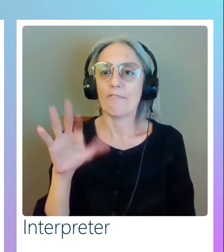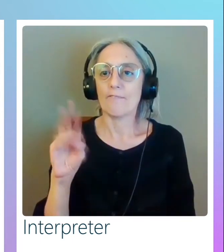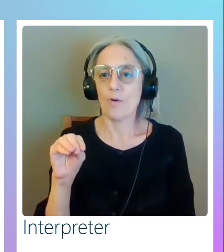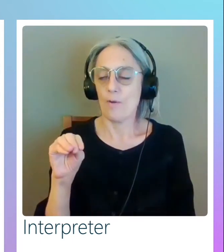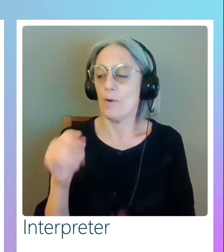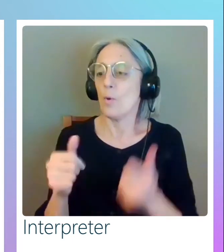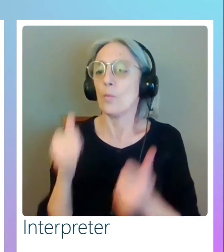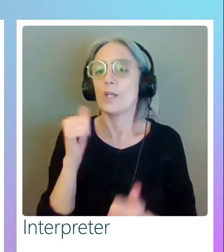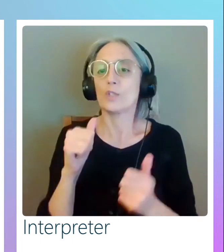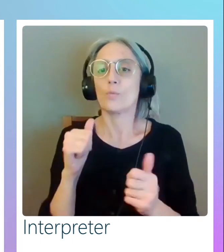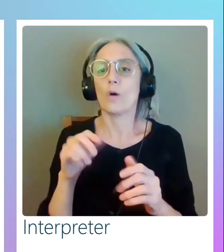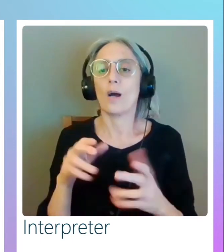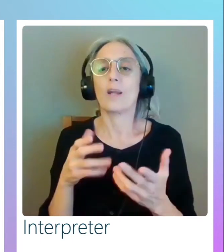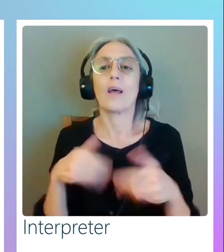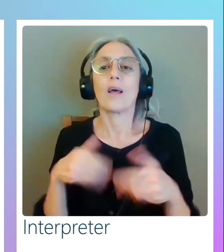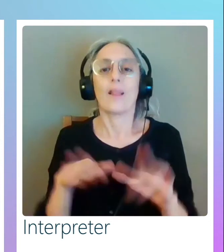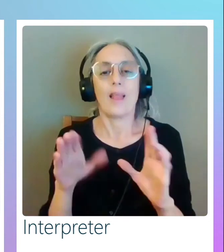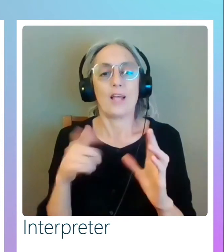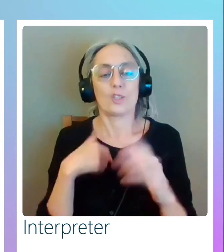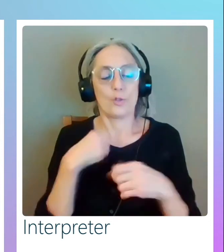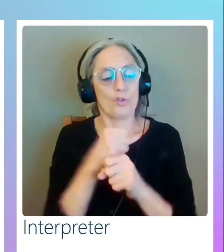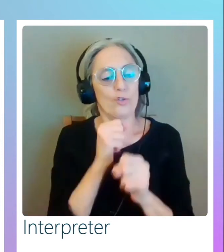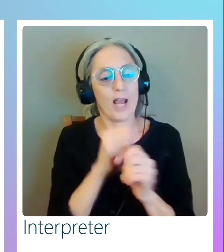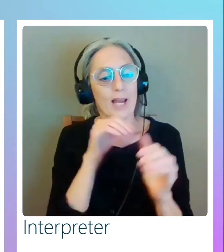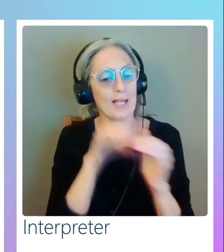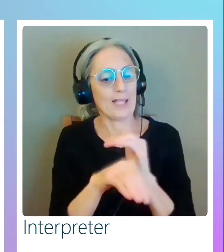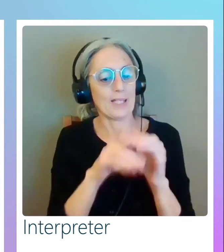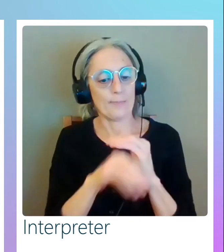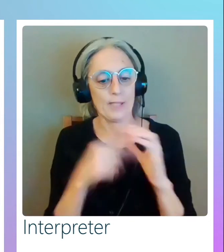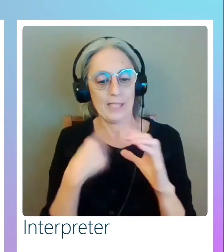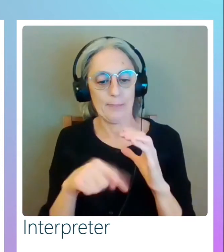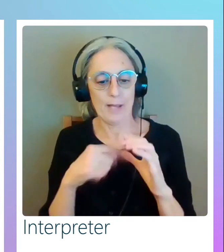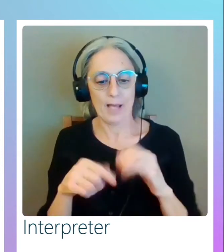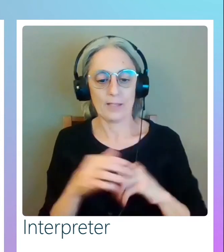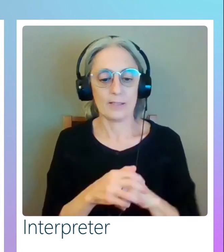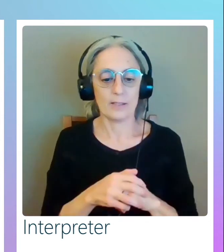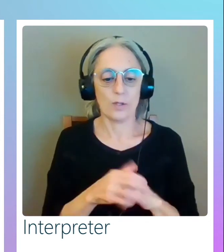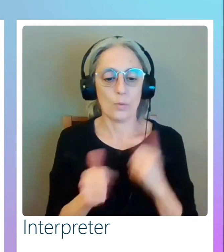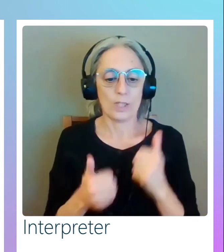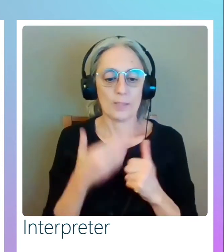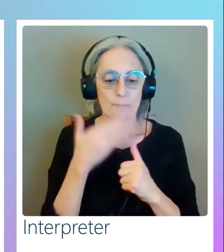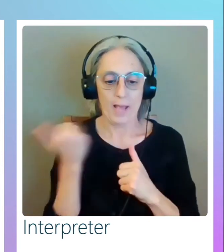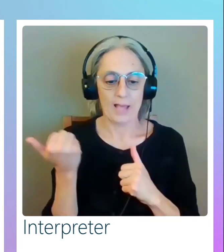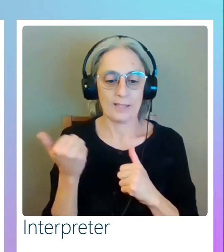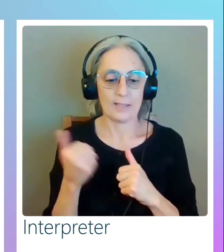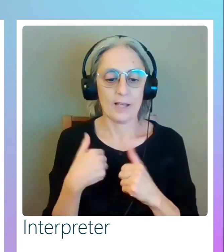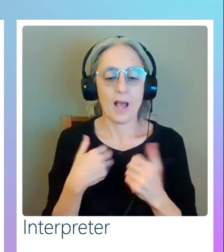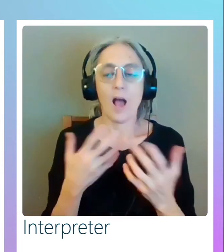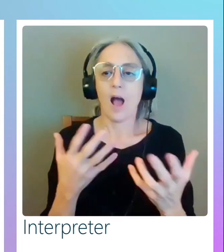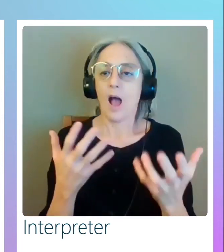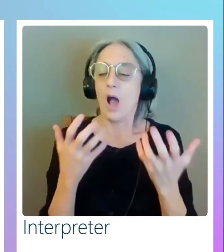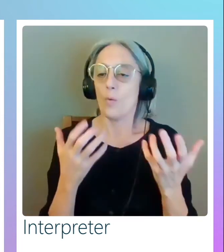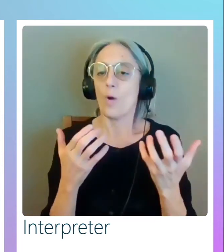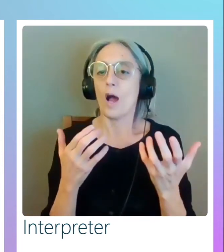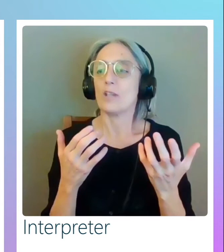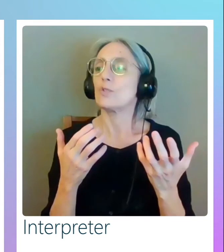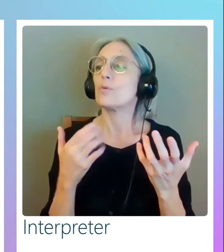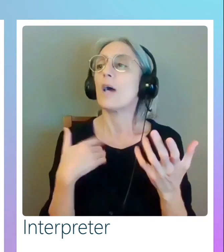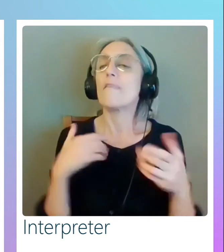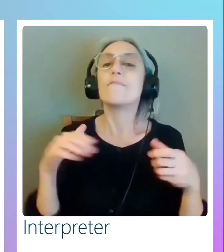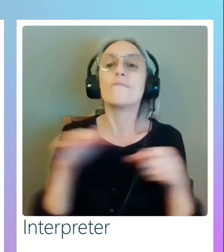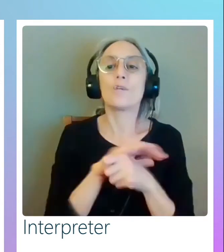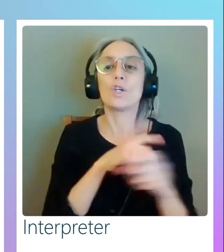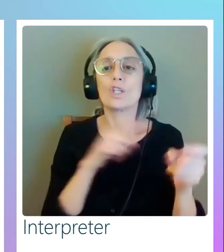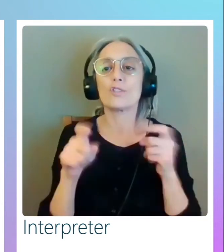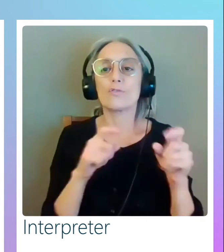the author the ability to create accessible emails? I'd like to be able to have full control over the